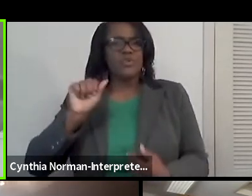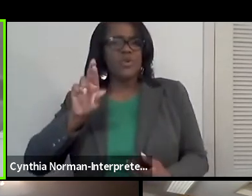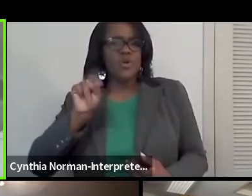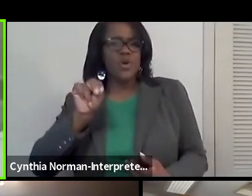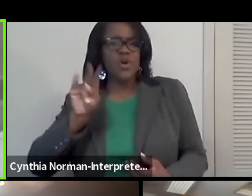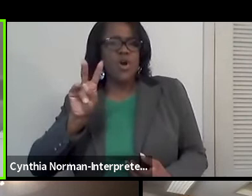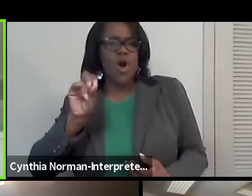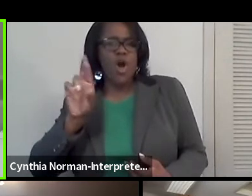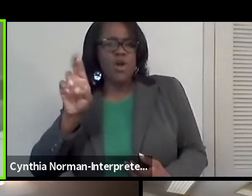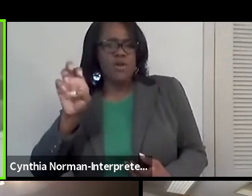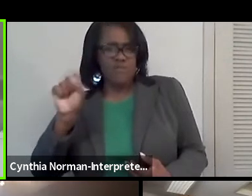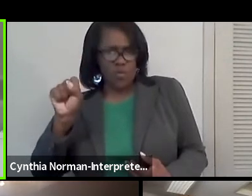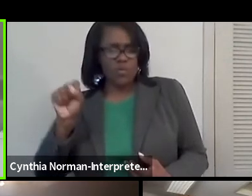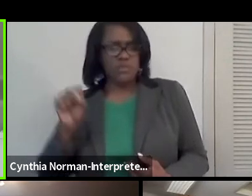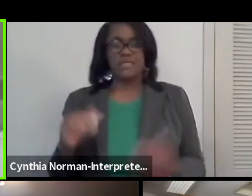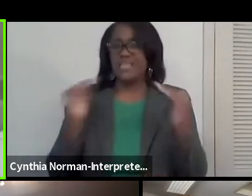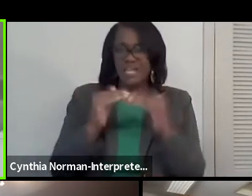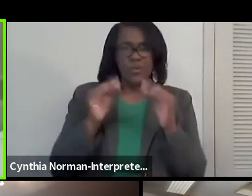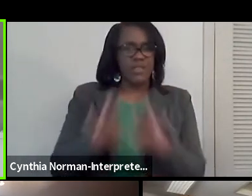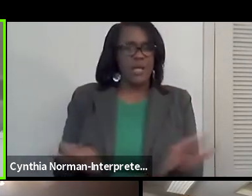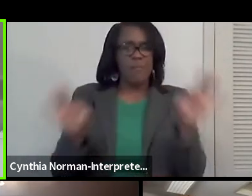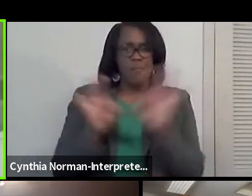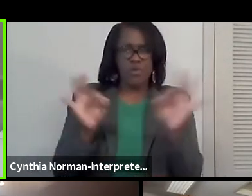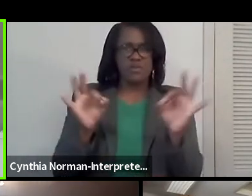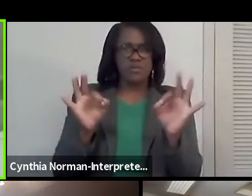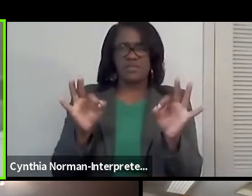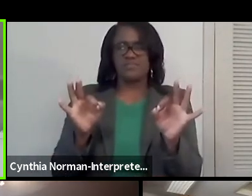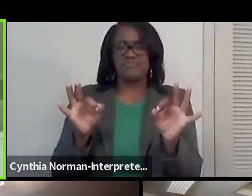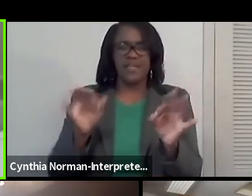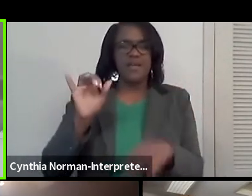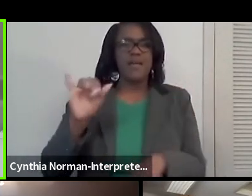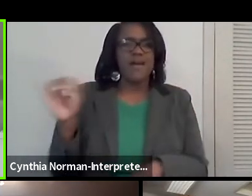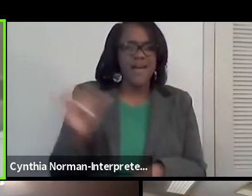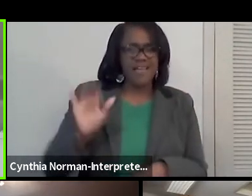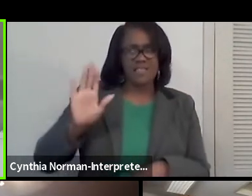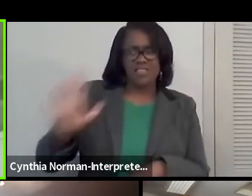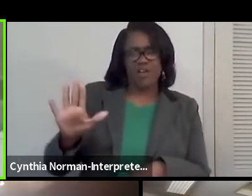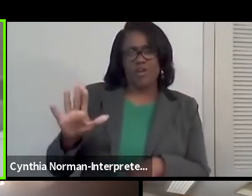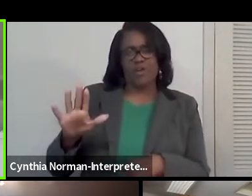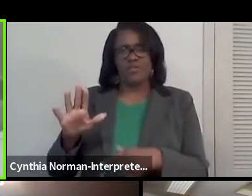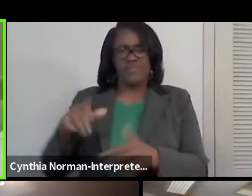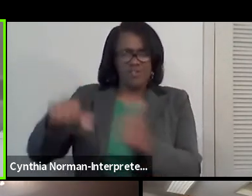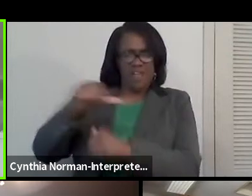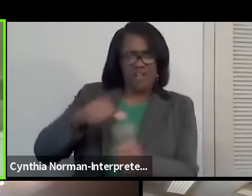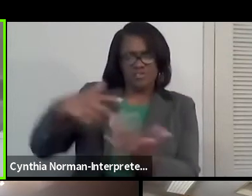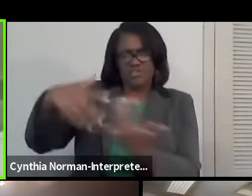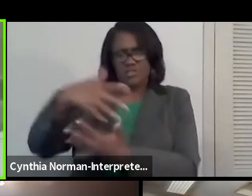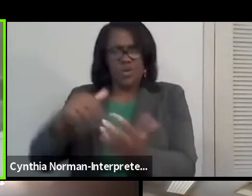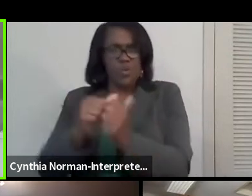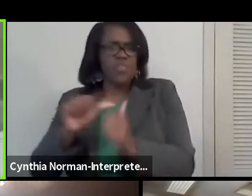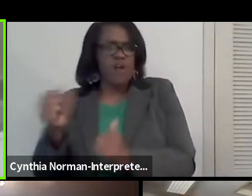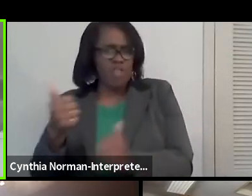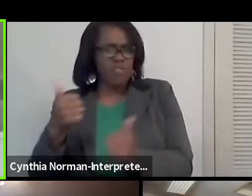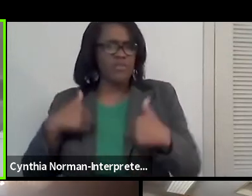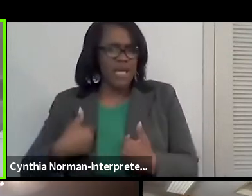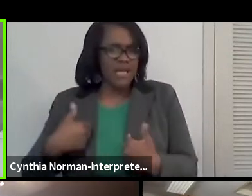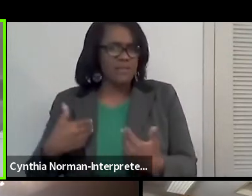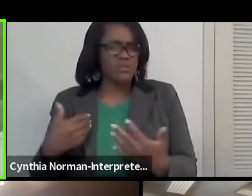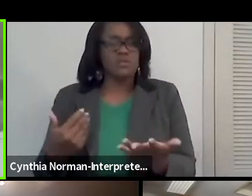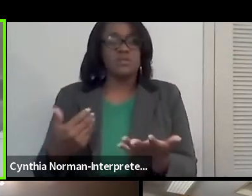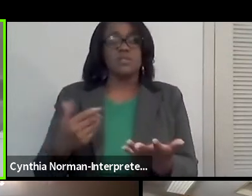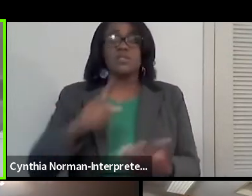as important as those actual tangible interactions if you're thinking about conservation outcomes. So definitely